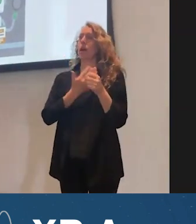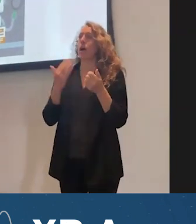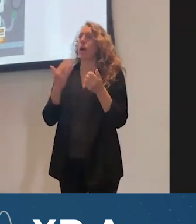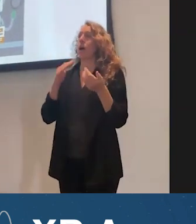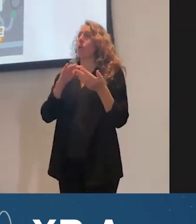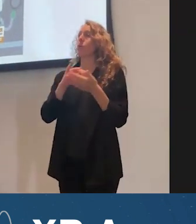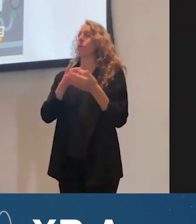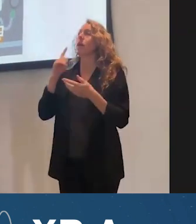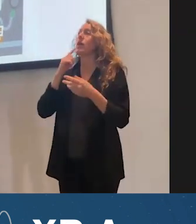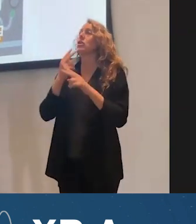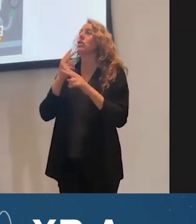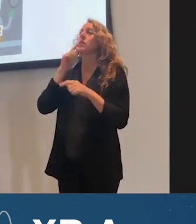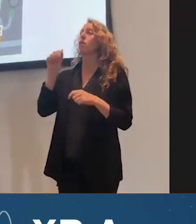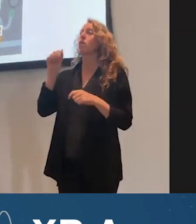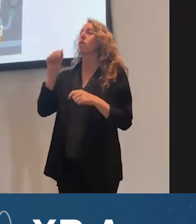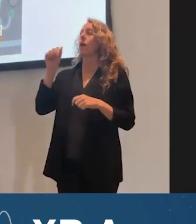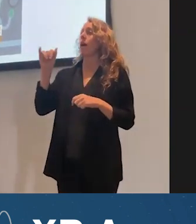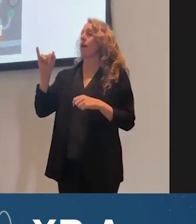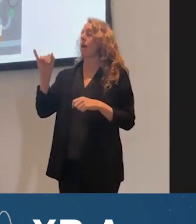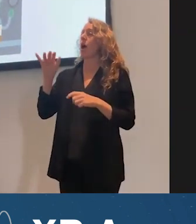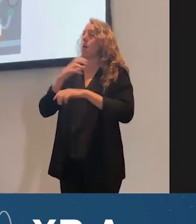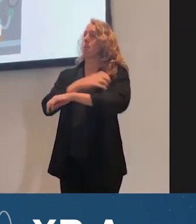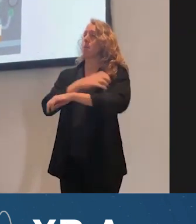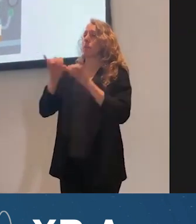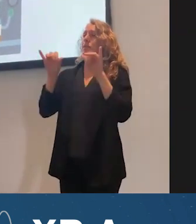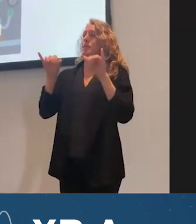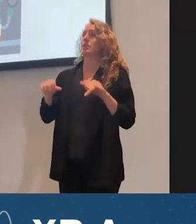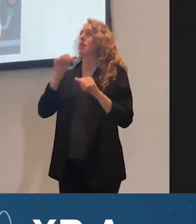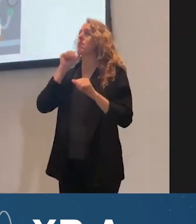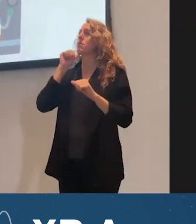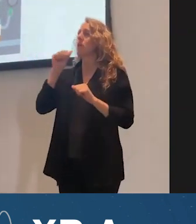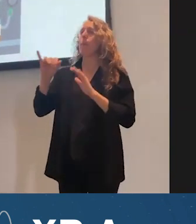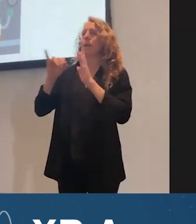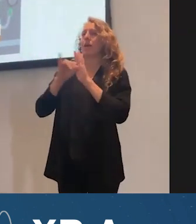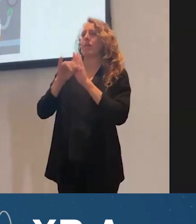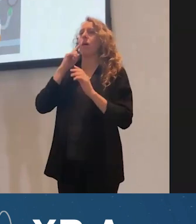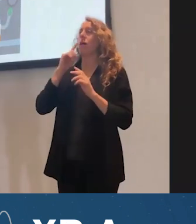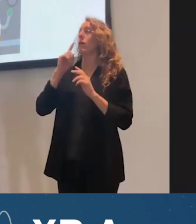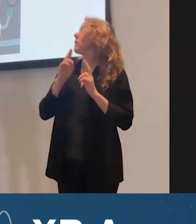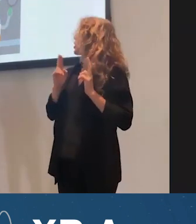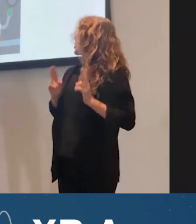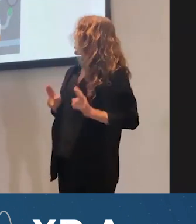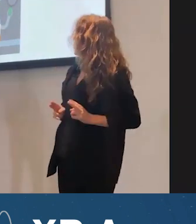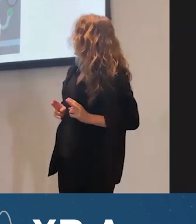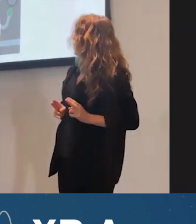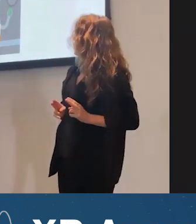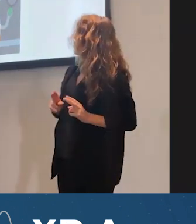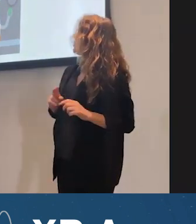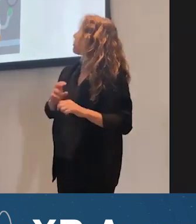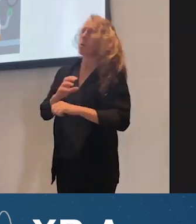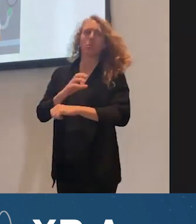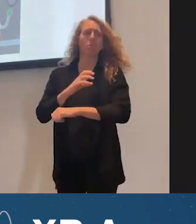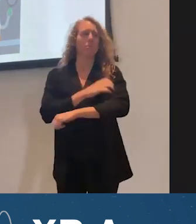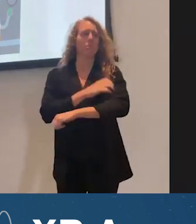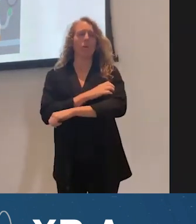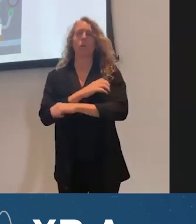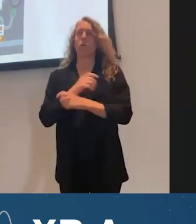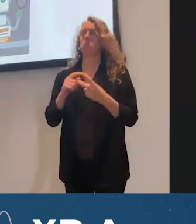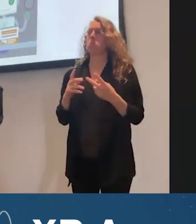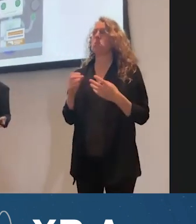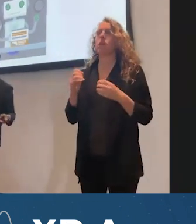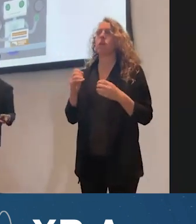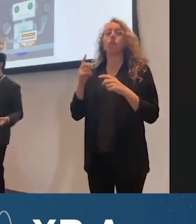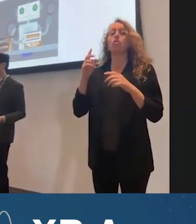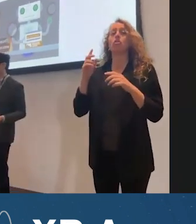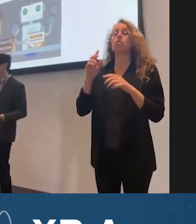use cases for AI-powered systems that had not been identified for human-powered ones, such as the tester photos where users taught themselves about